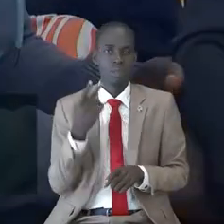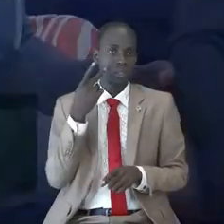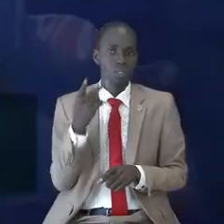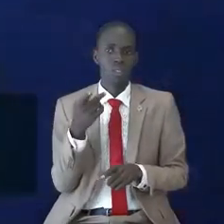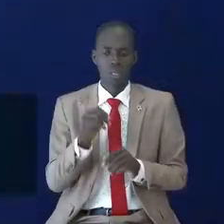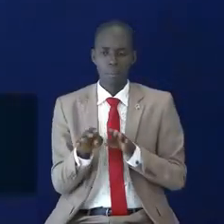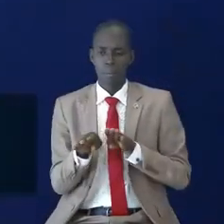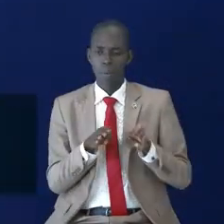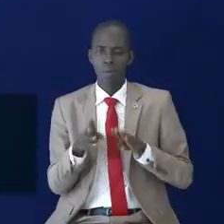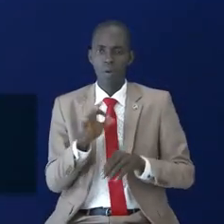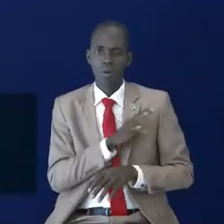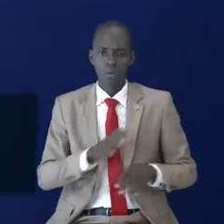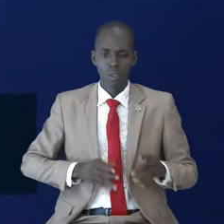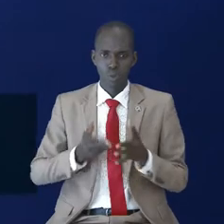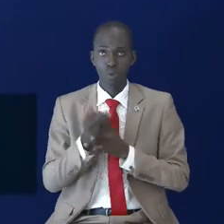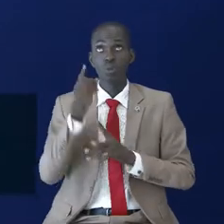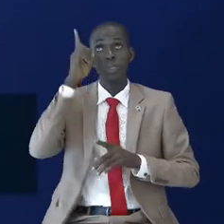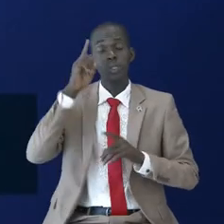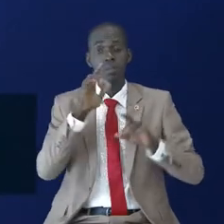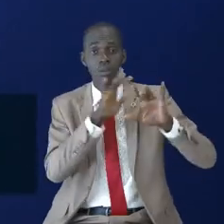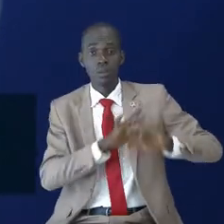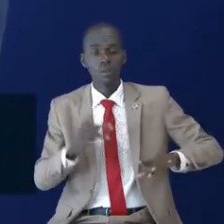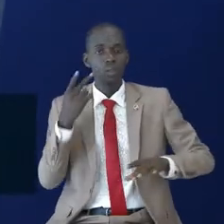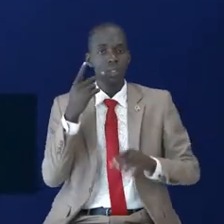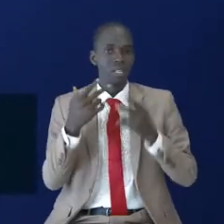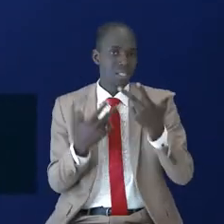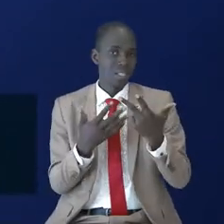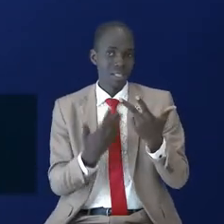Christ through his compassion, we look at three things.